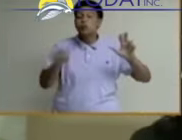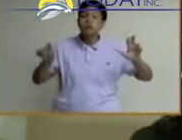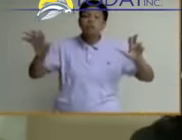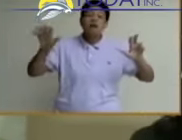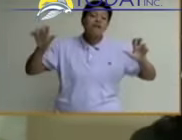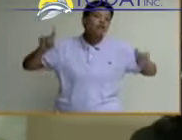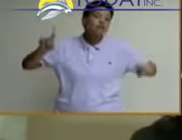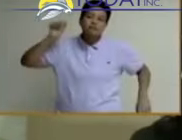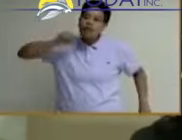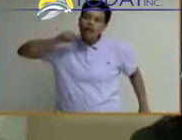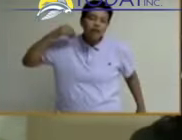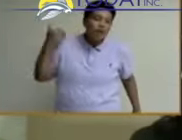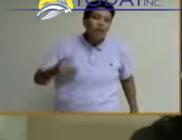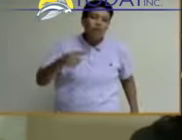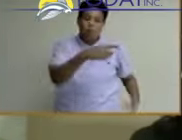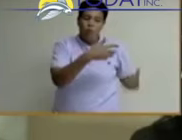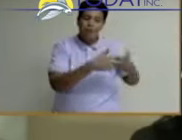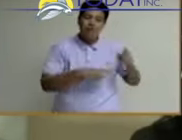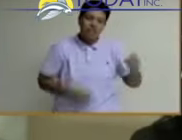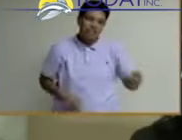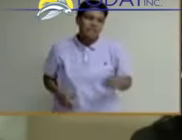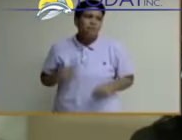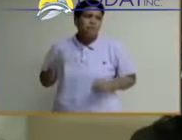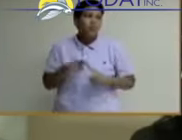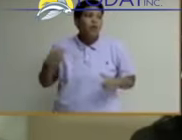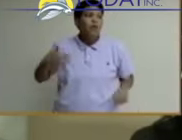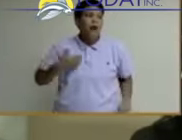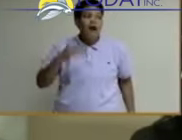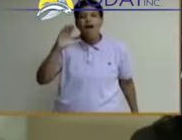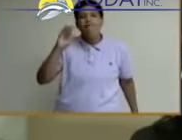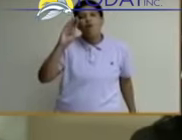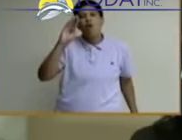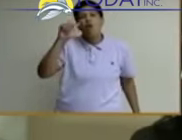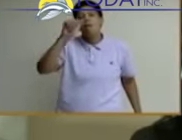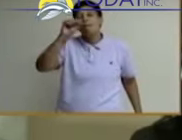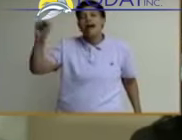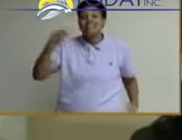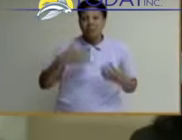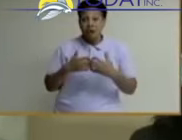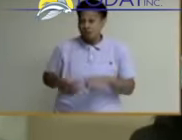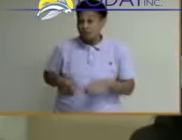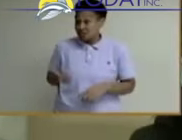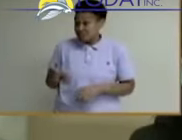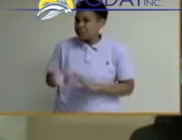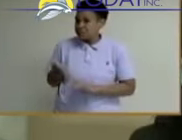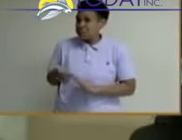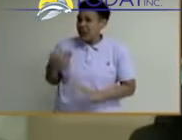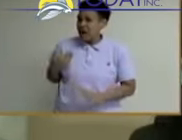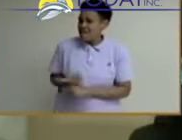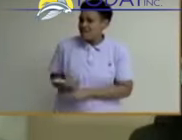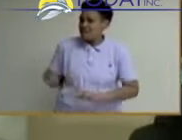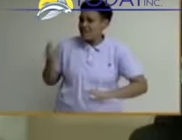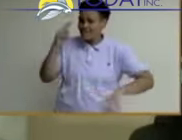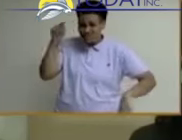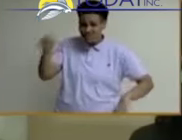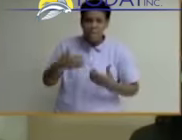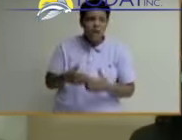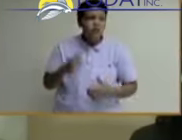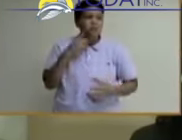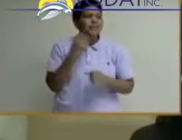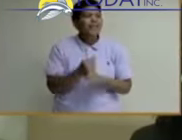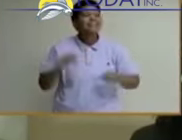500 tests on those machines. When we have the COBUS machine working at the same time, we will get about the